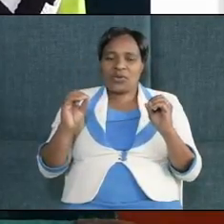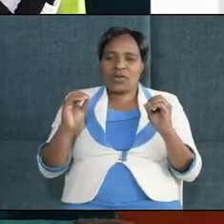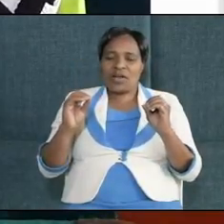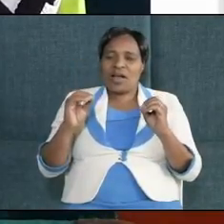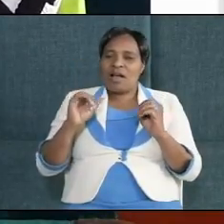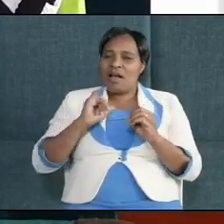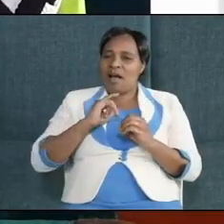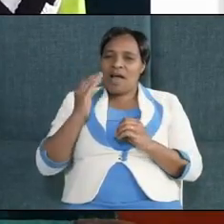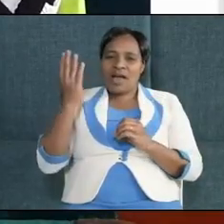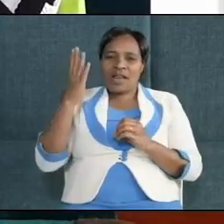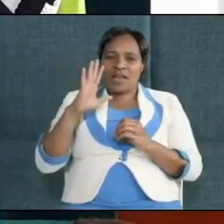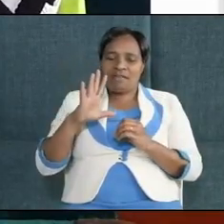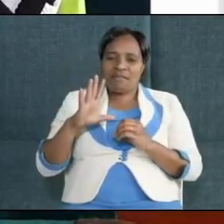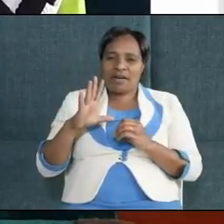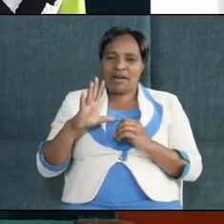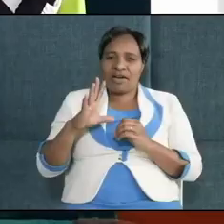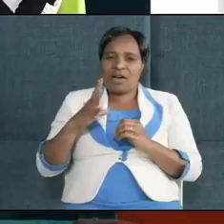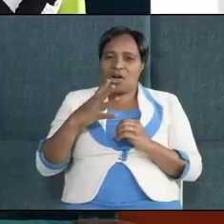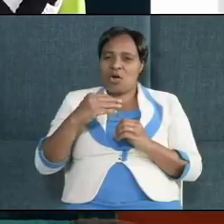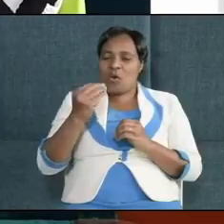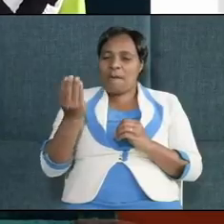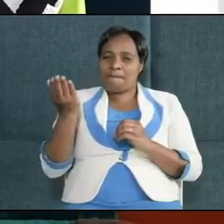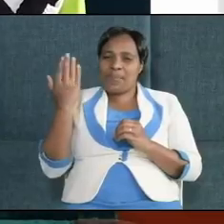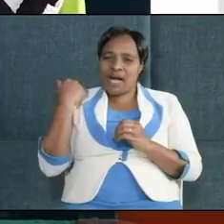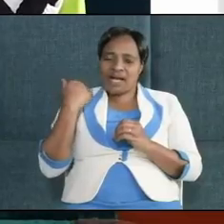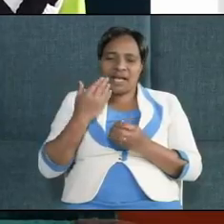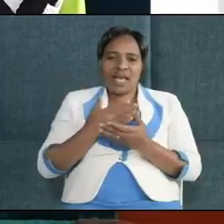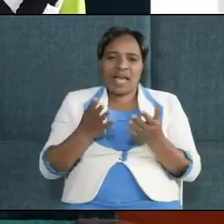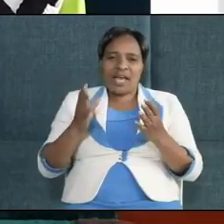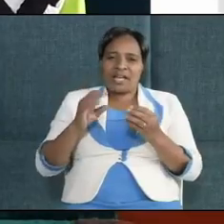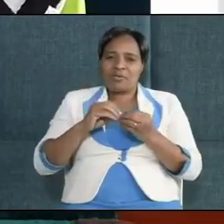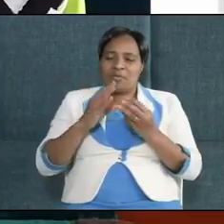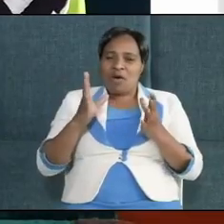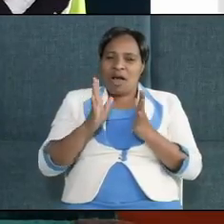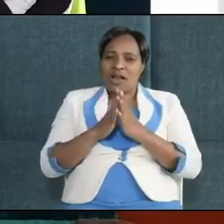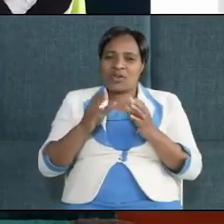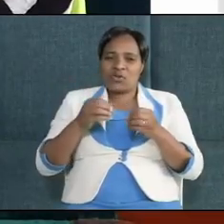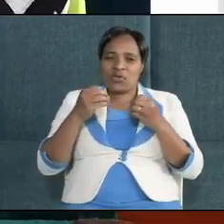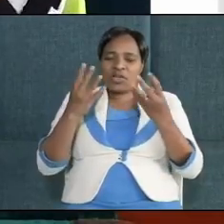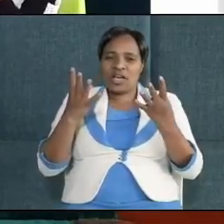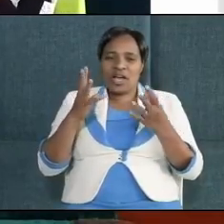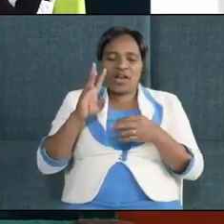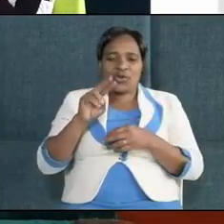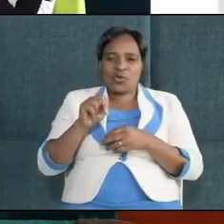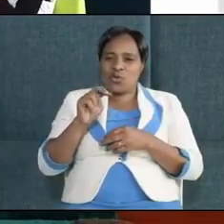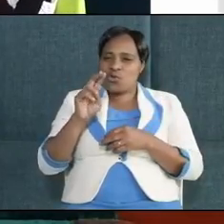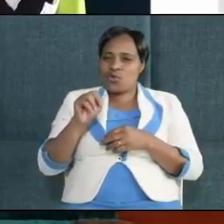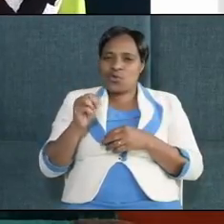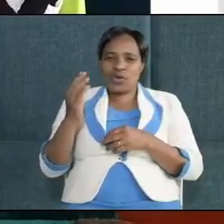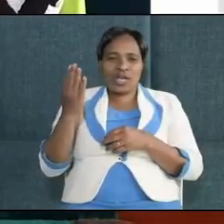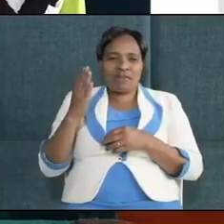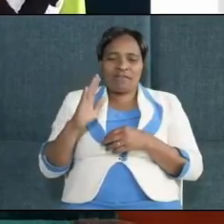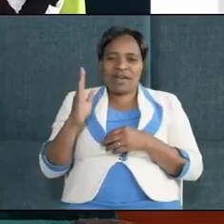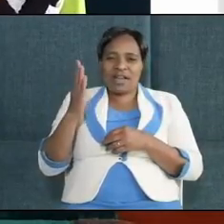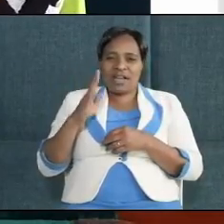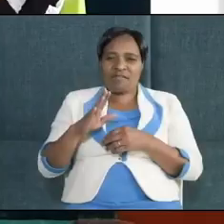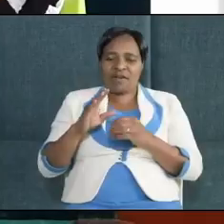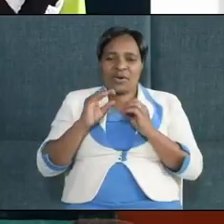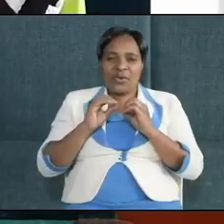I'll never go back anymore. Hallelujah. No, no, never, never,